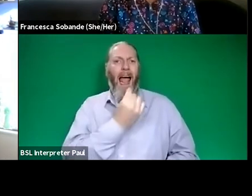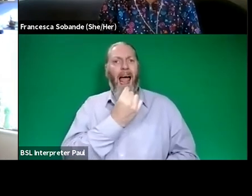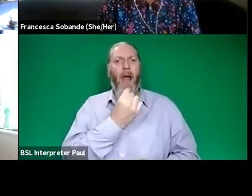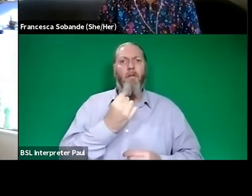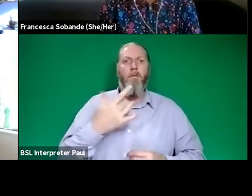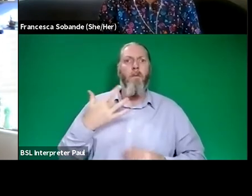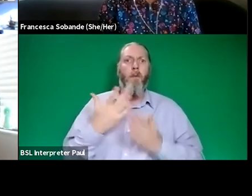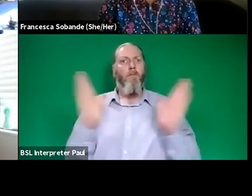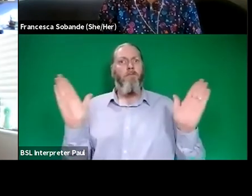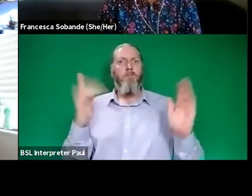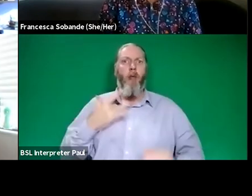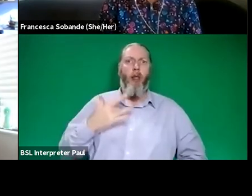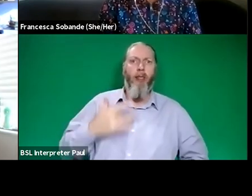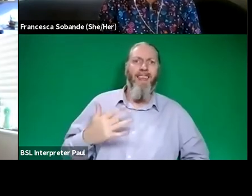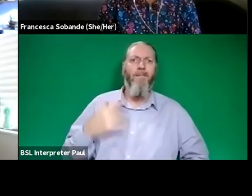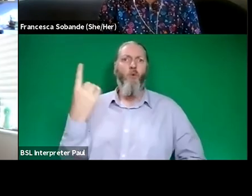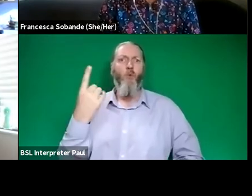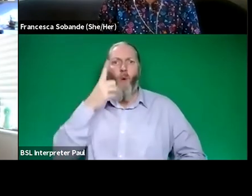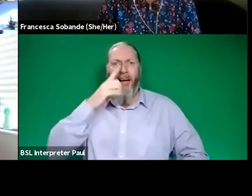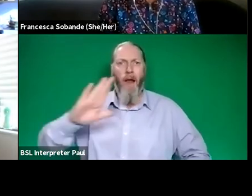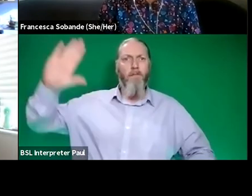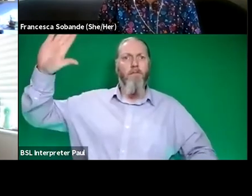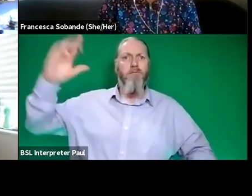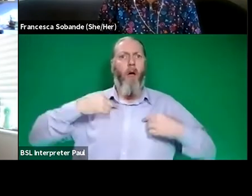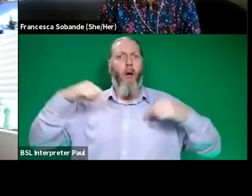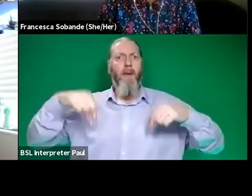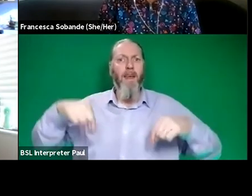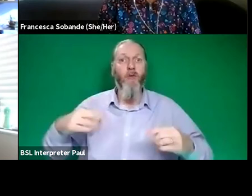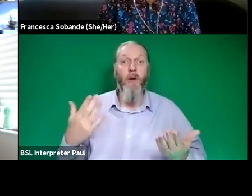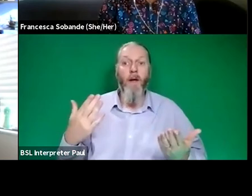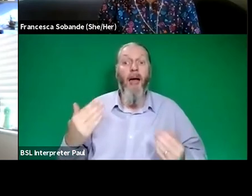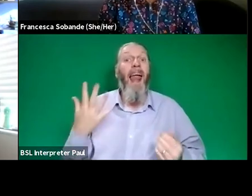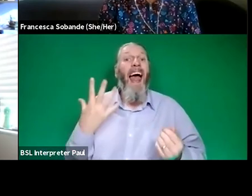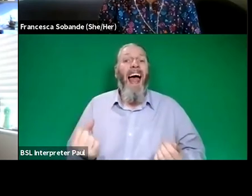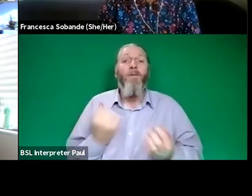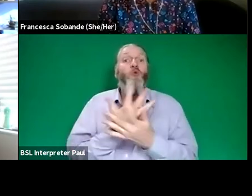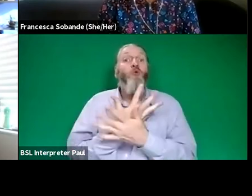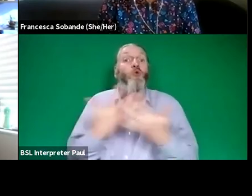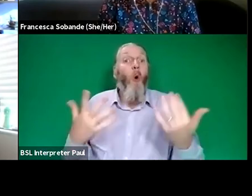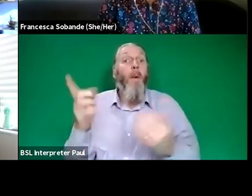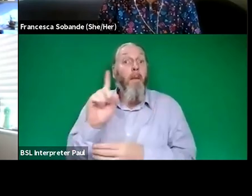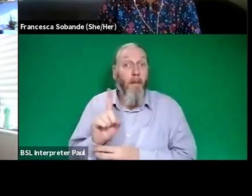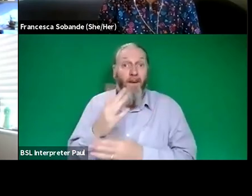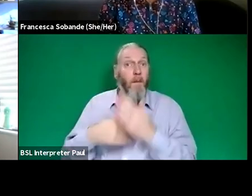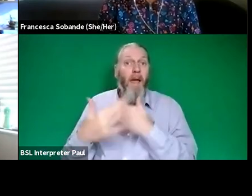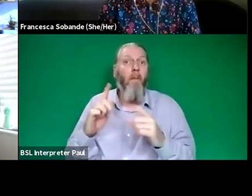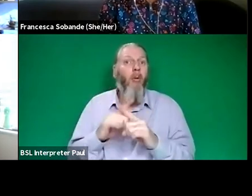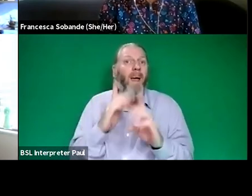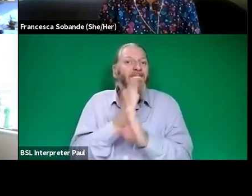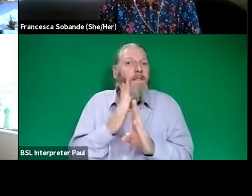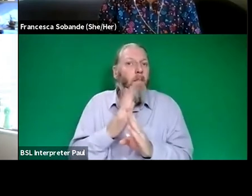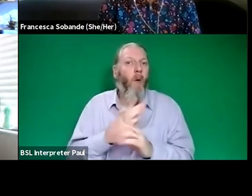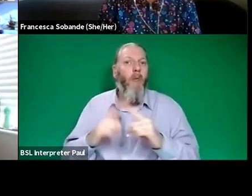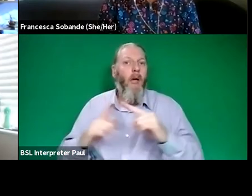which we currently know. And there are so many people who, due to the logics of the border regime, are completely invisibilized, that exist within the peripheries,